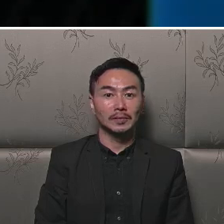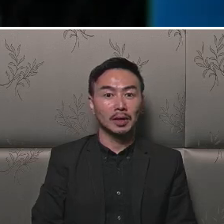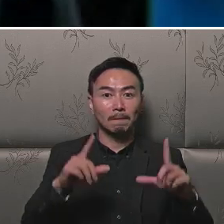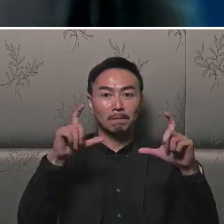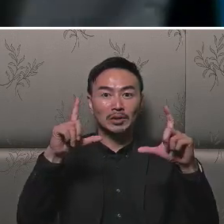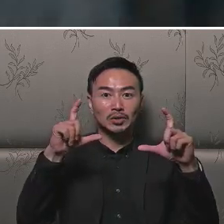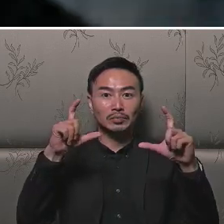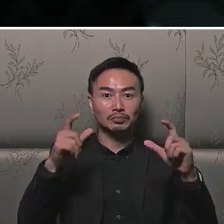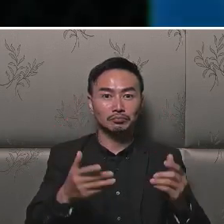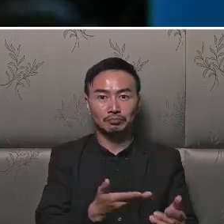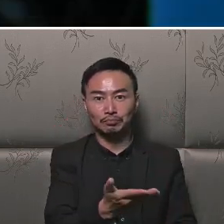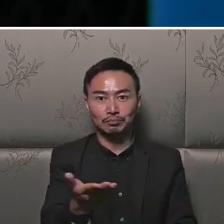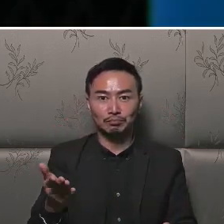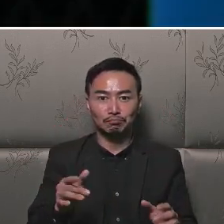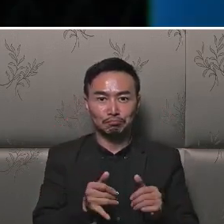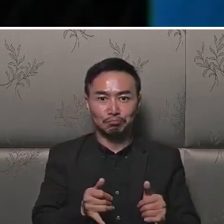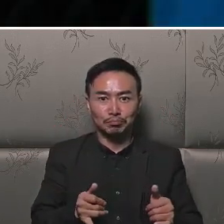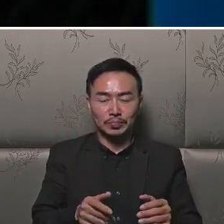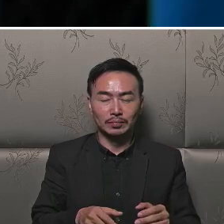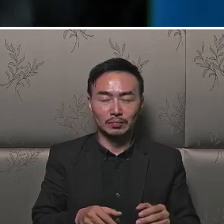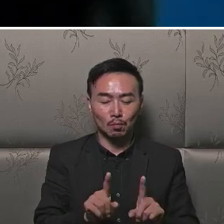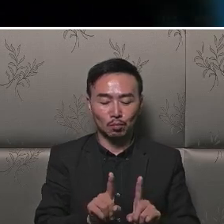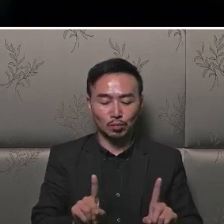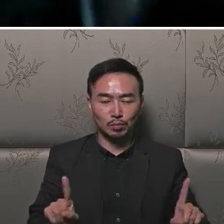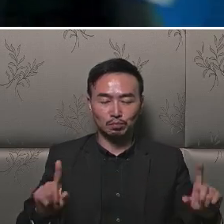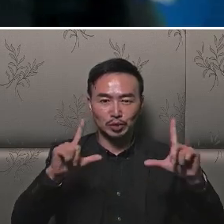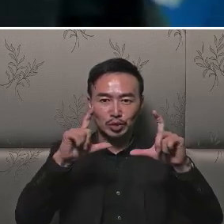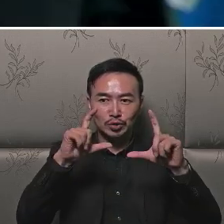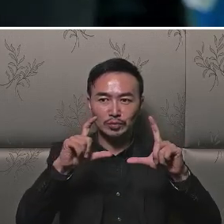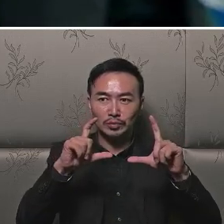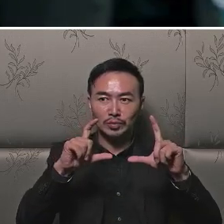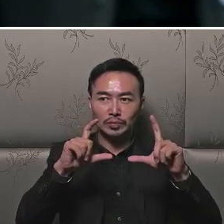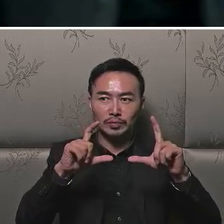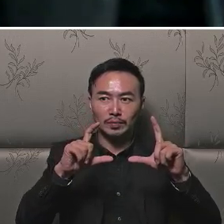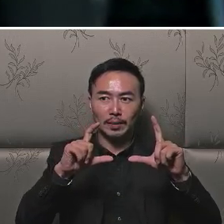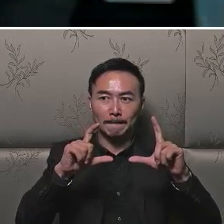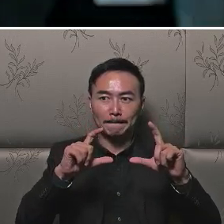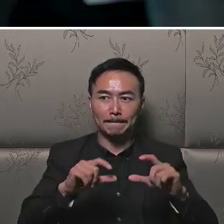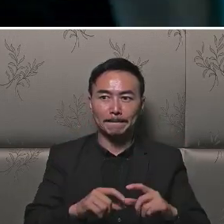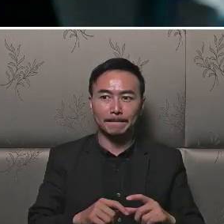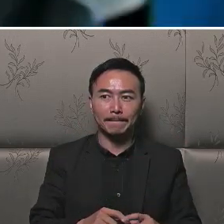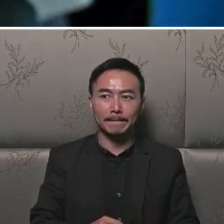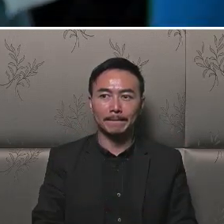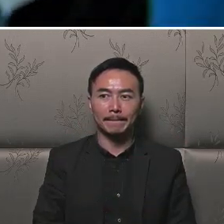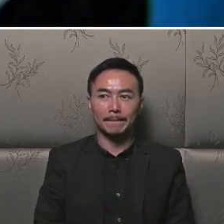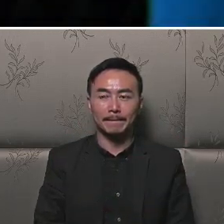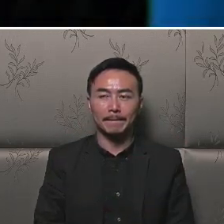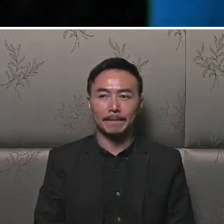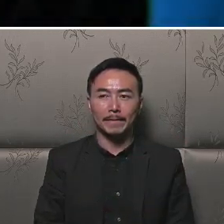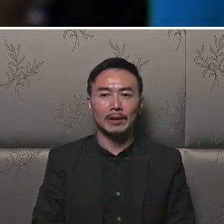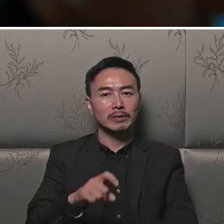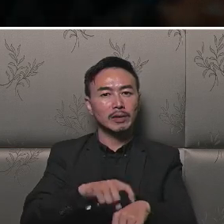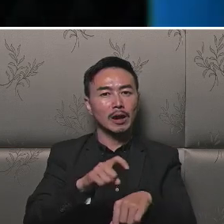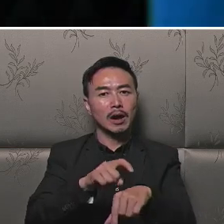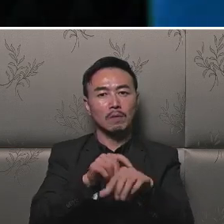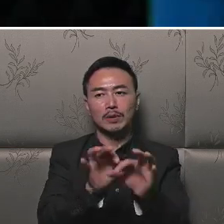like to keep this memory lasting forever, because it's really hard to get all of these influential figures